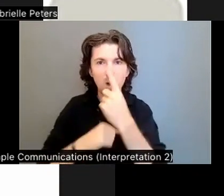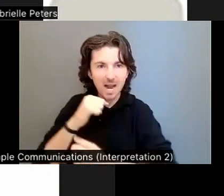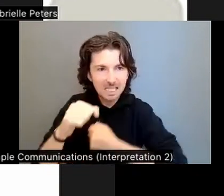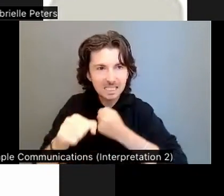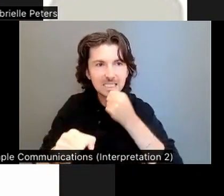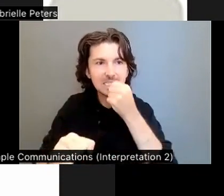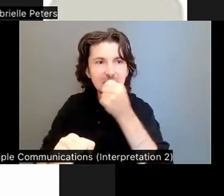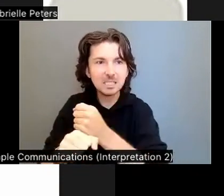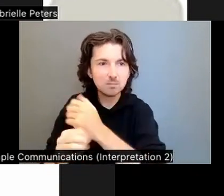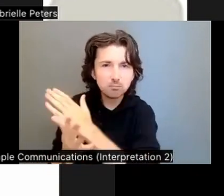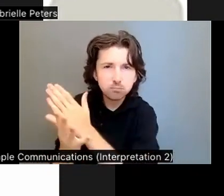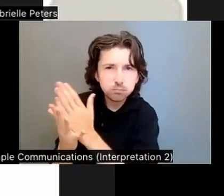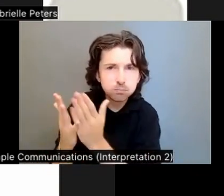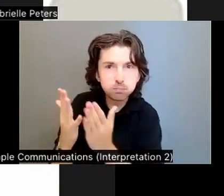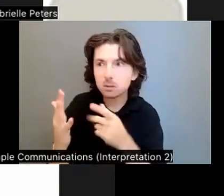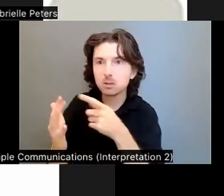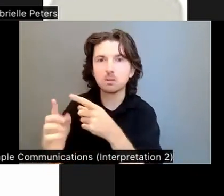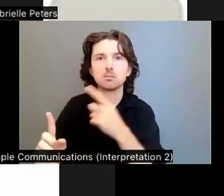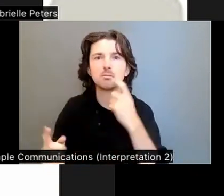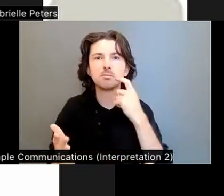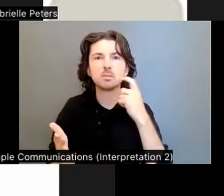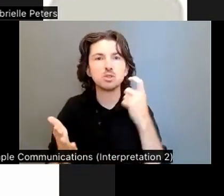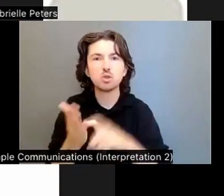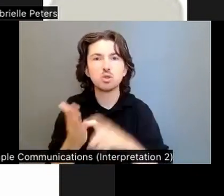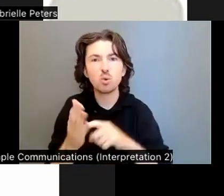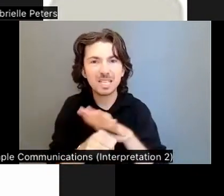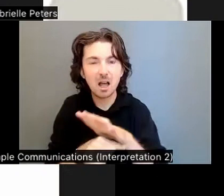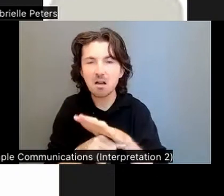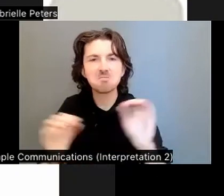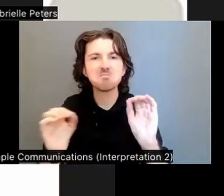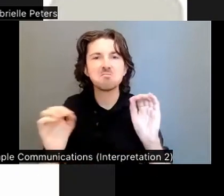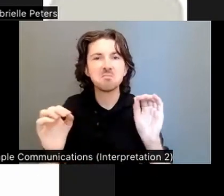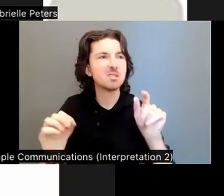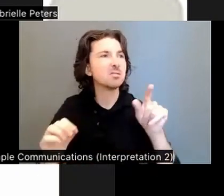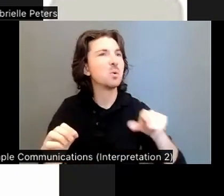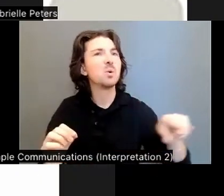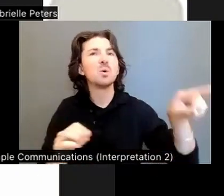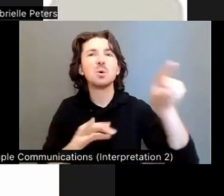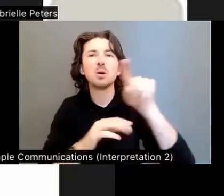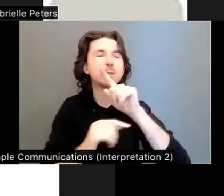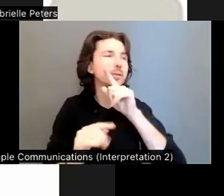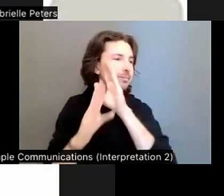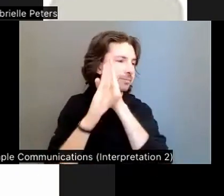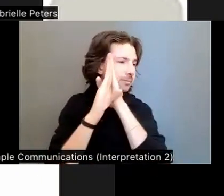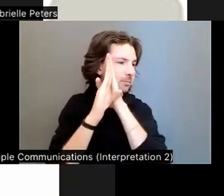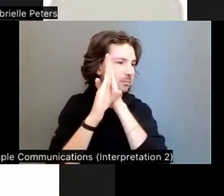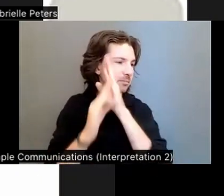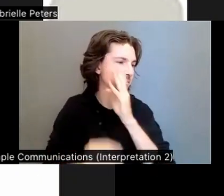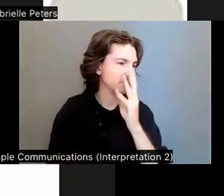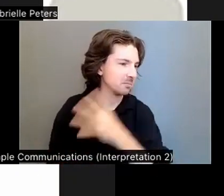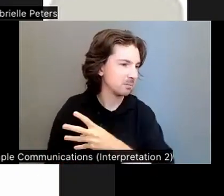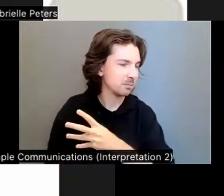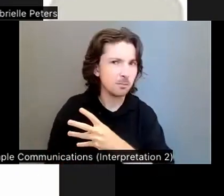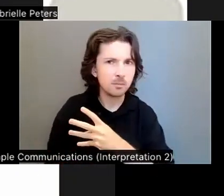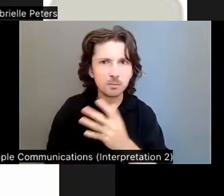or professional network notices enough to actually seek medical assistance. So I think that there